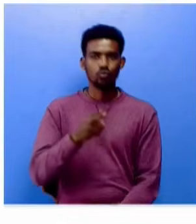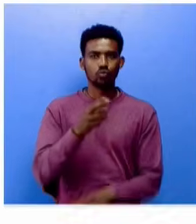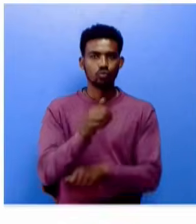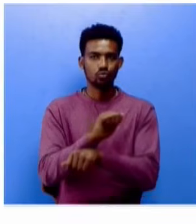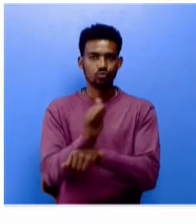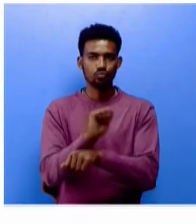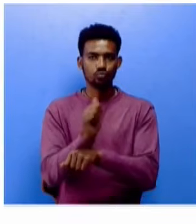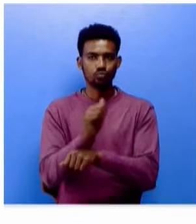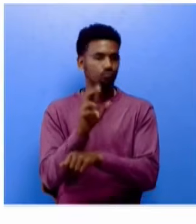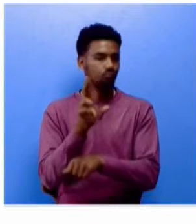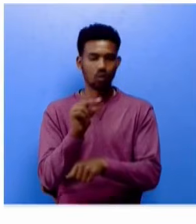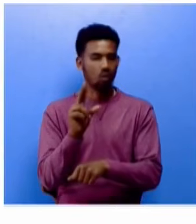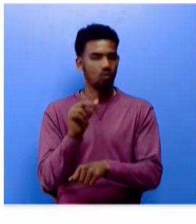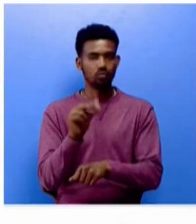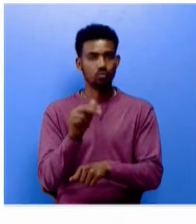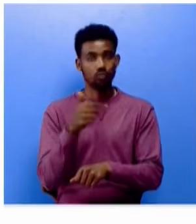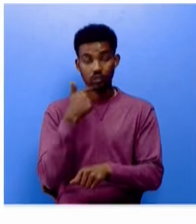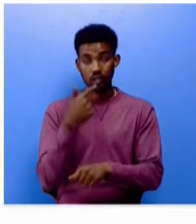Look,